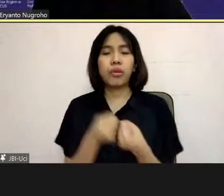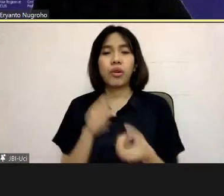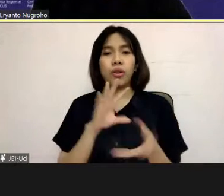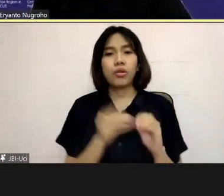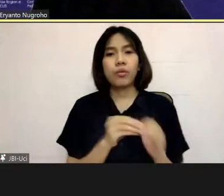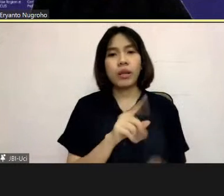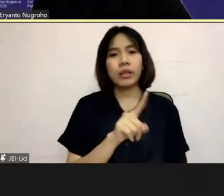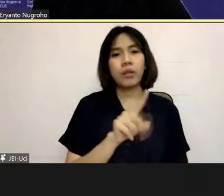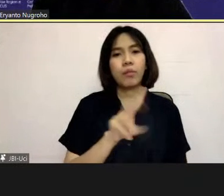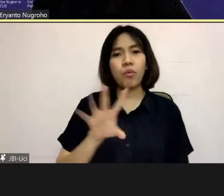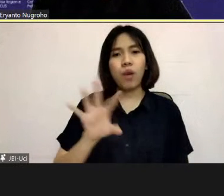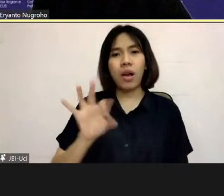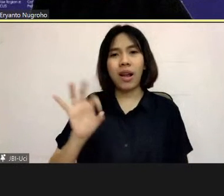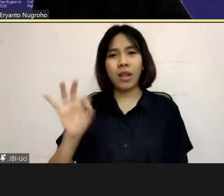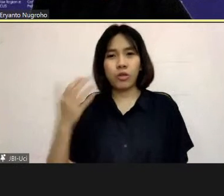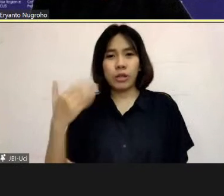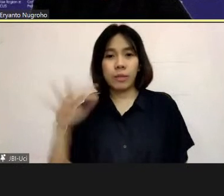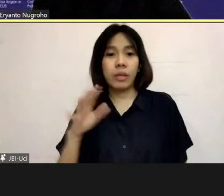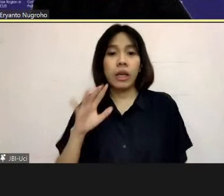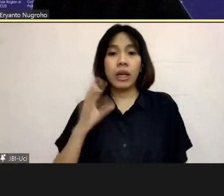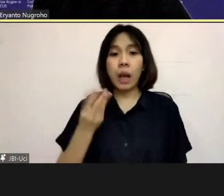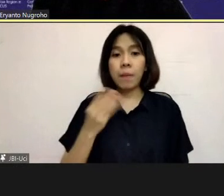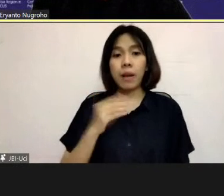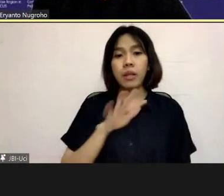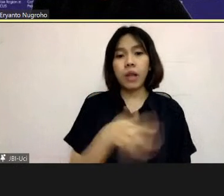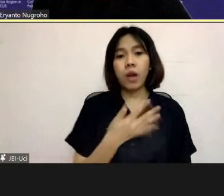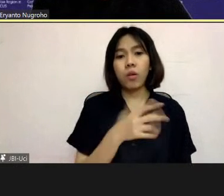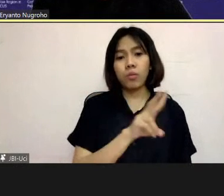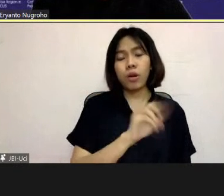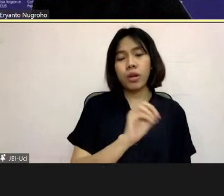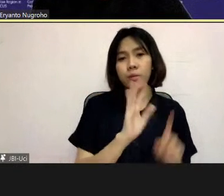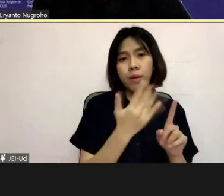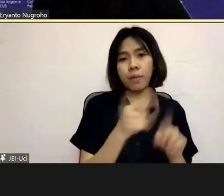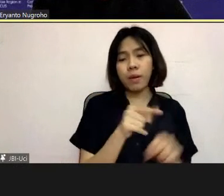And roughly 40% of the total